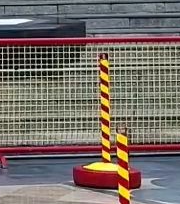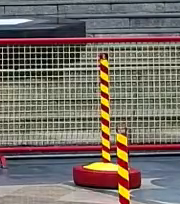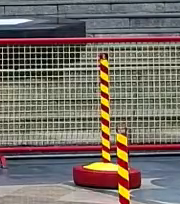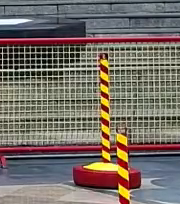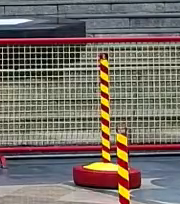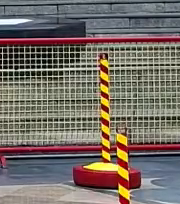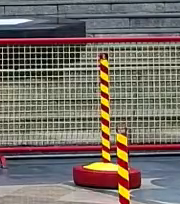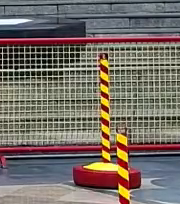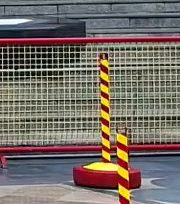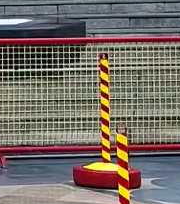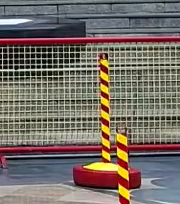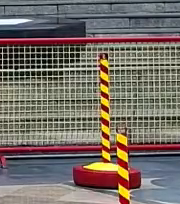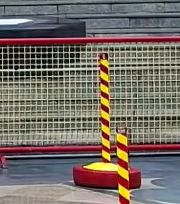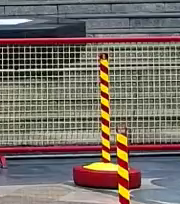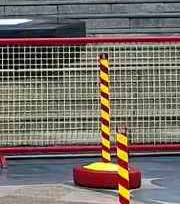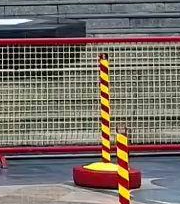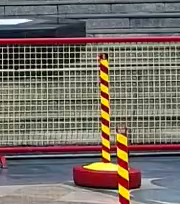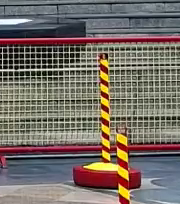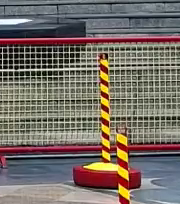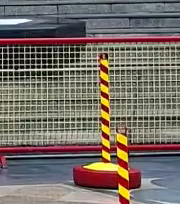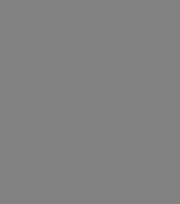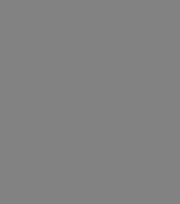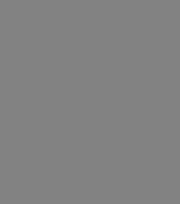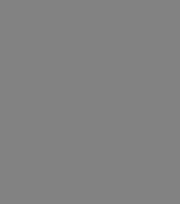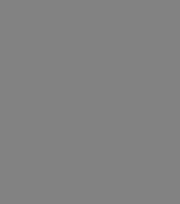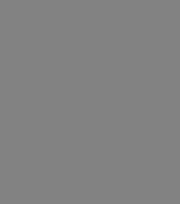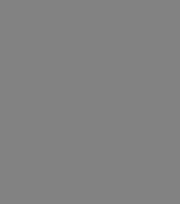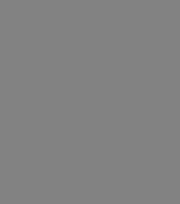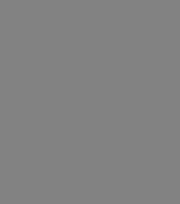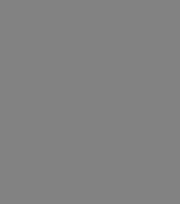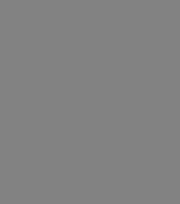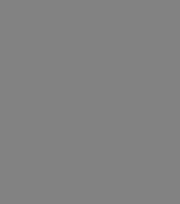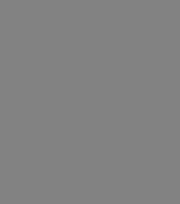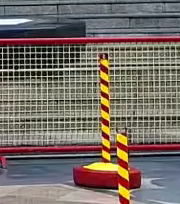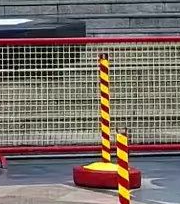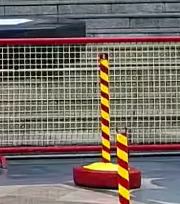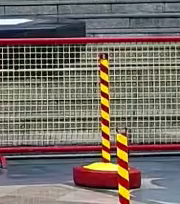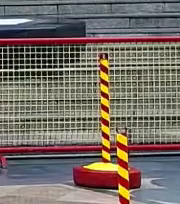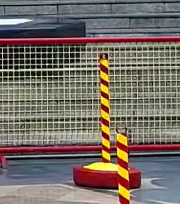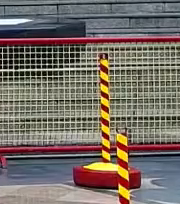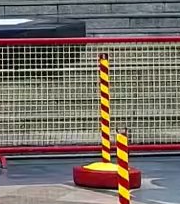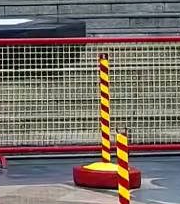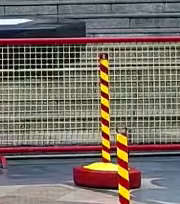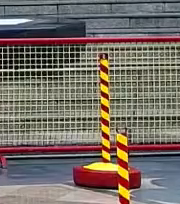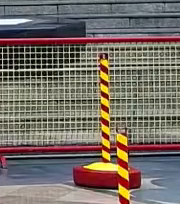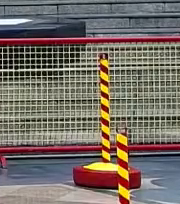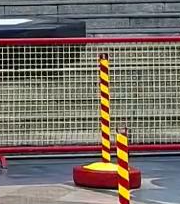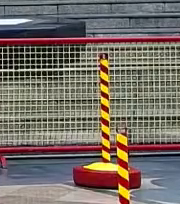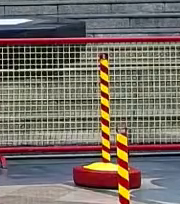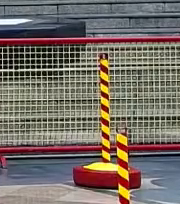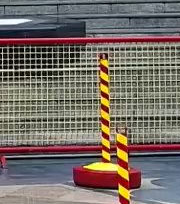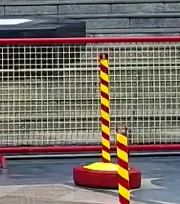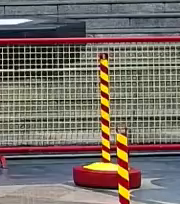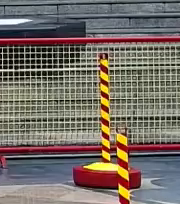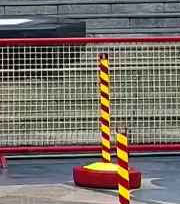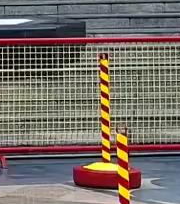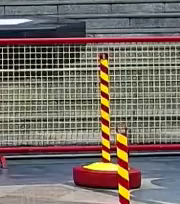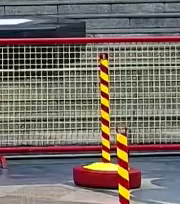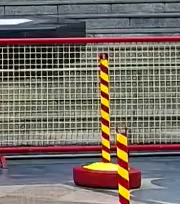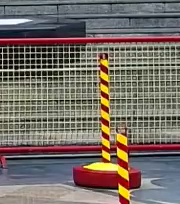have mercy on us. Lamb of God, you take away the sins of the world, grant us